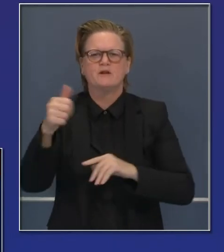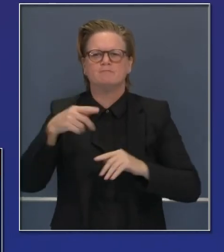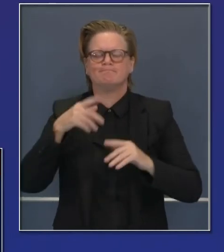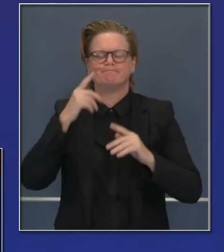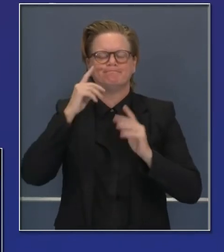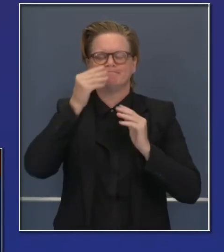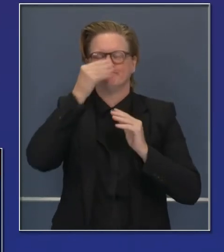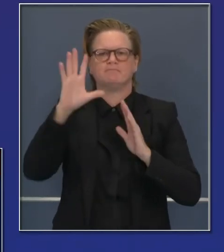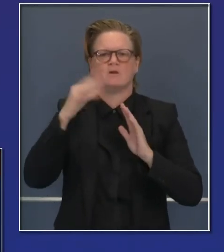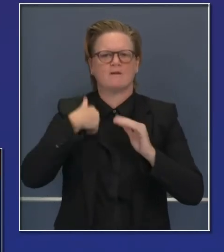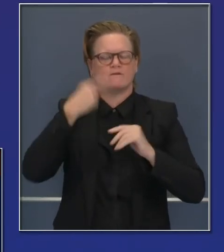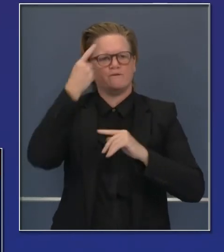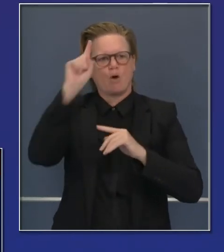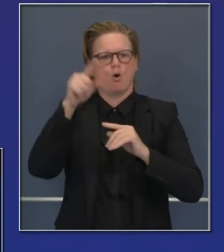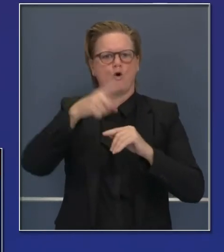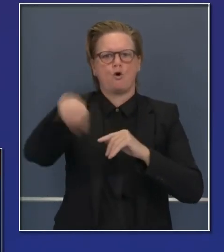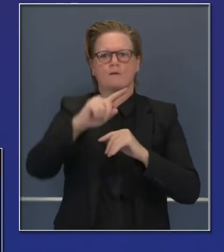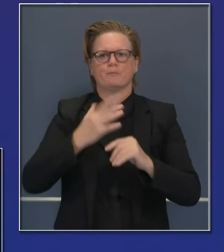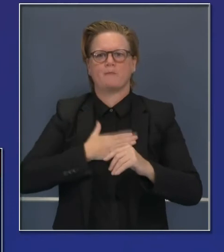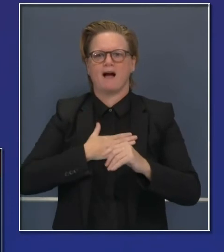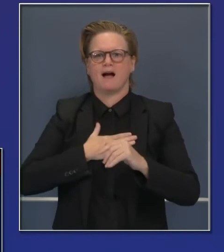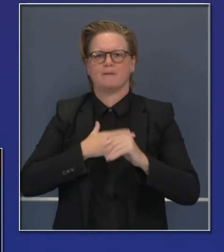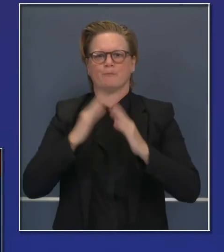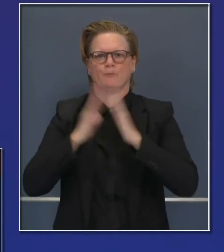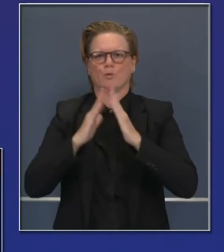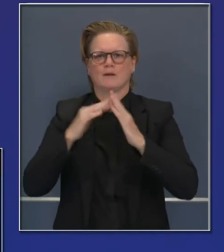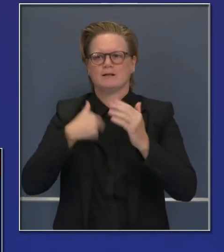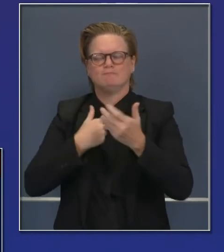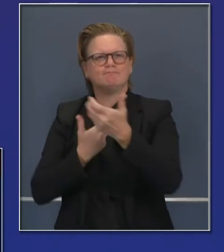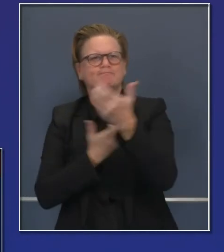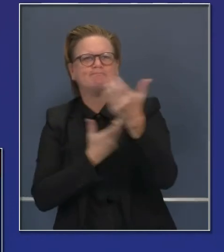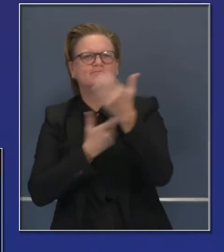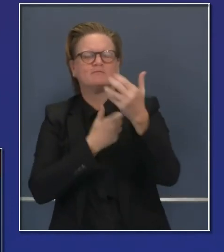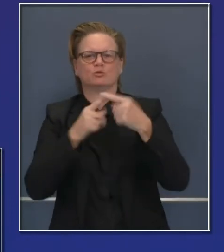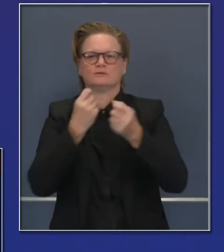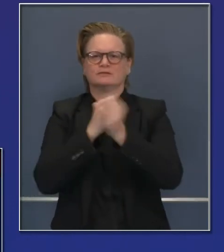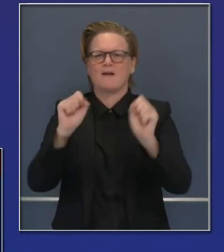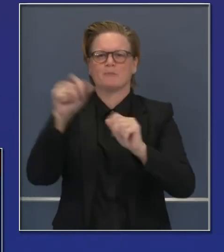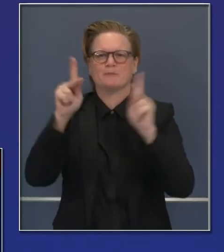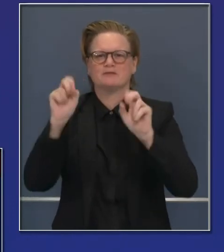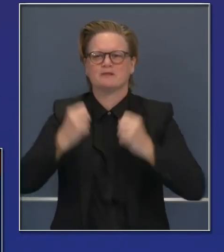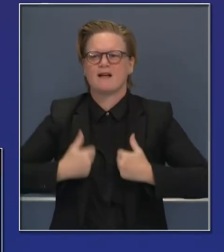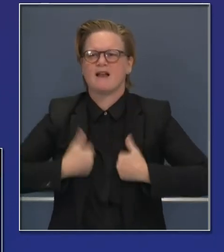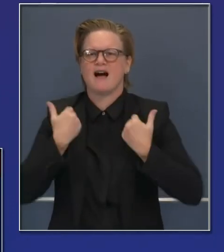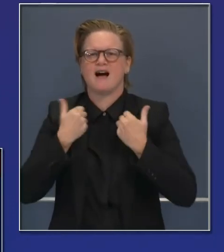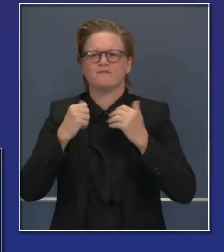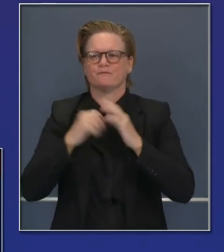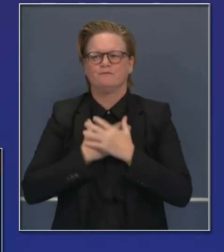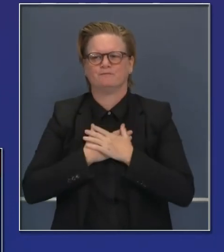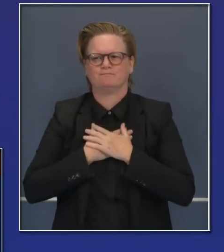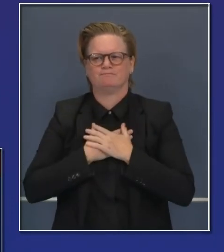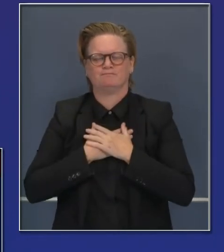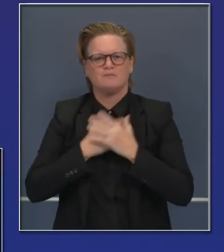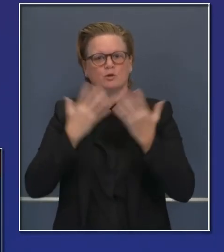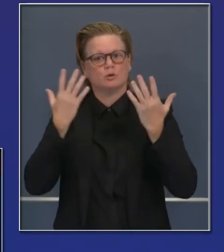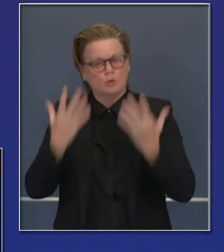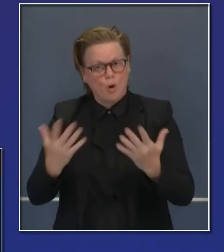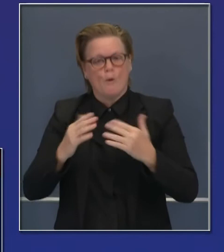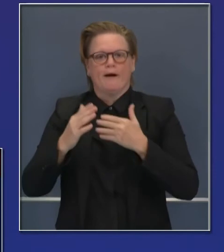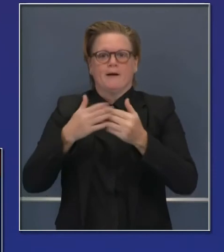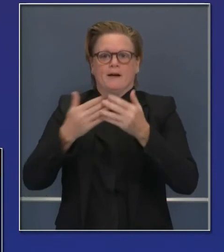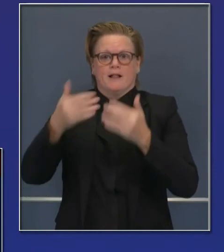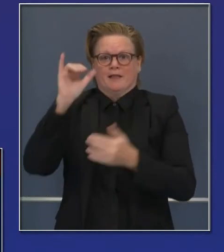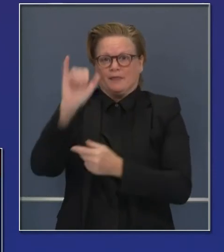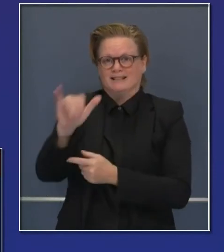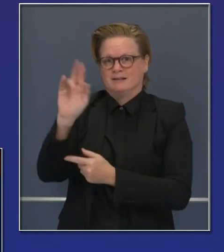So that's the overview. That's the update. I just want everyone to know this is